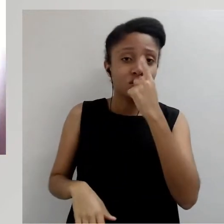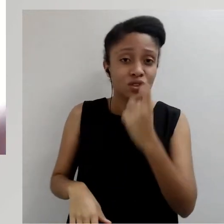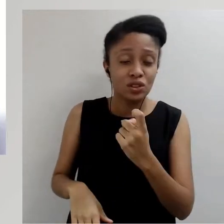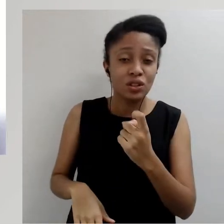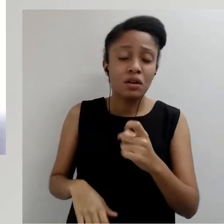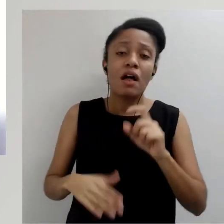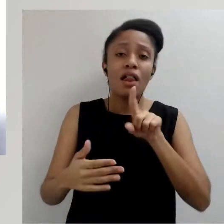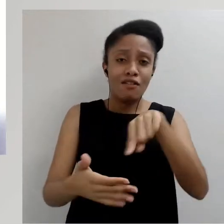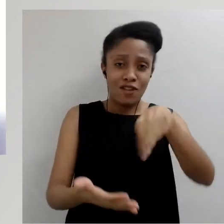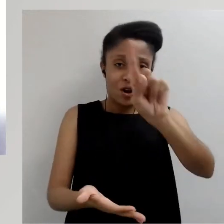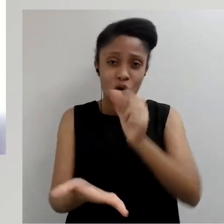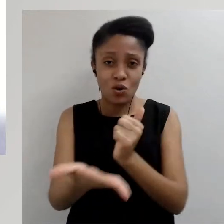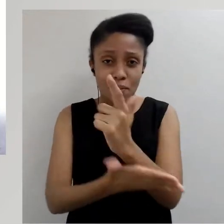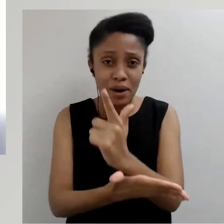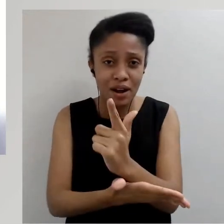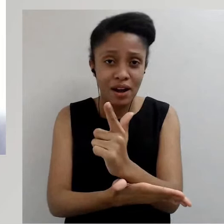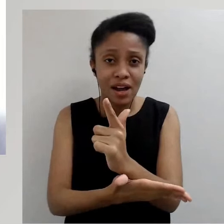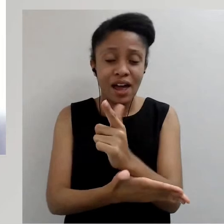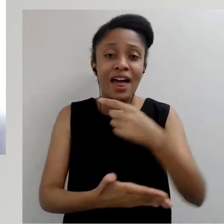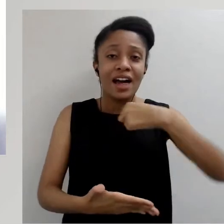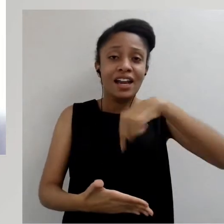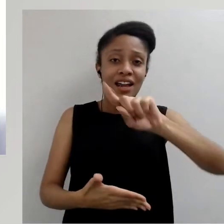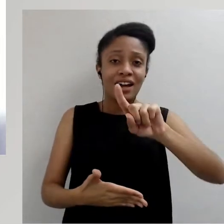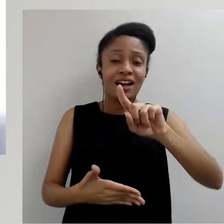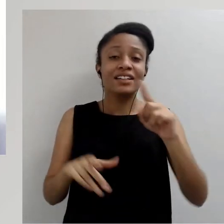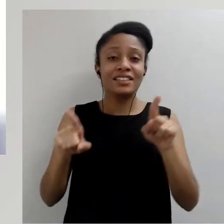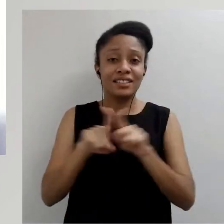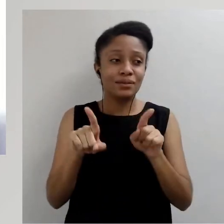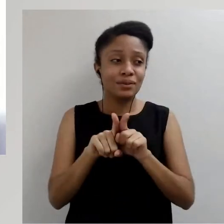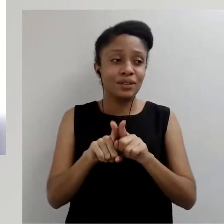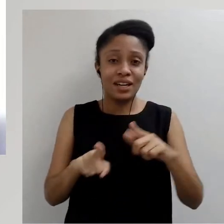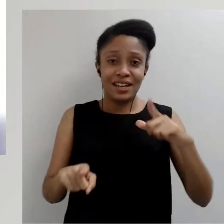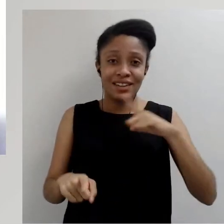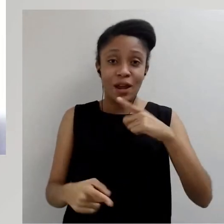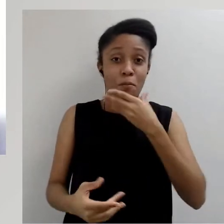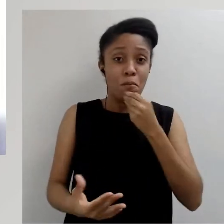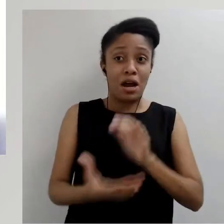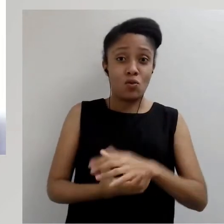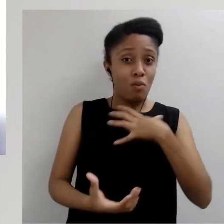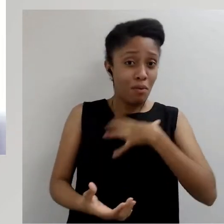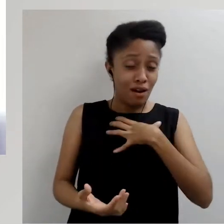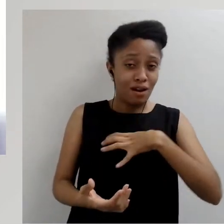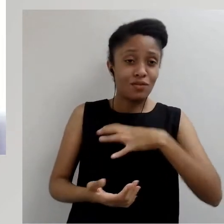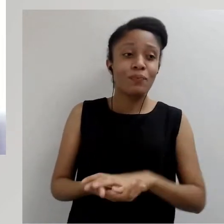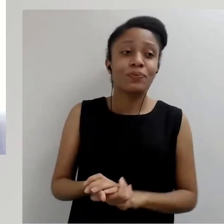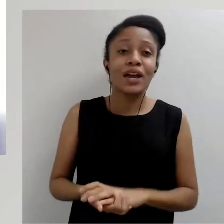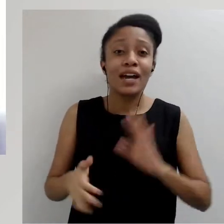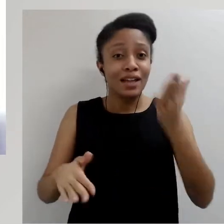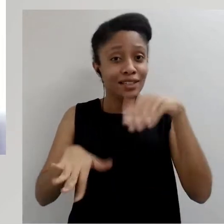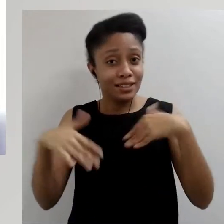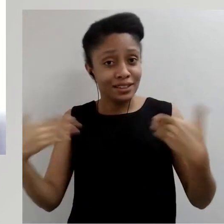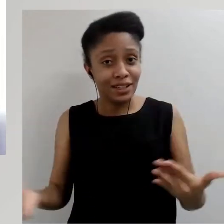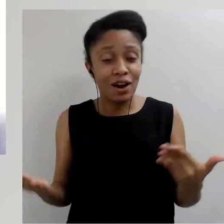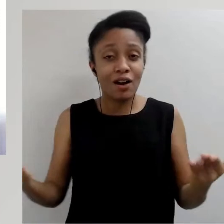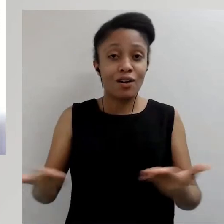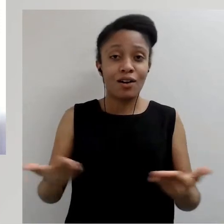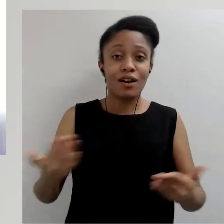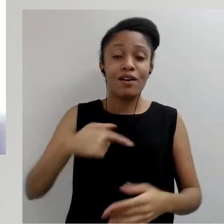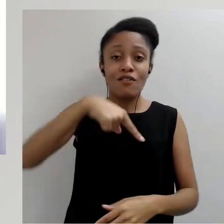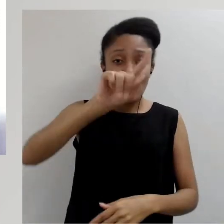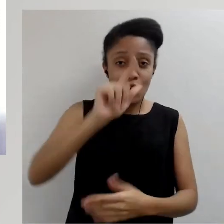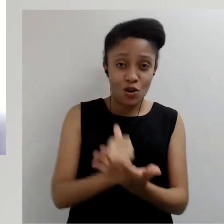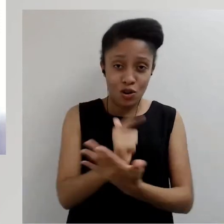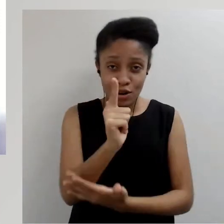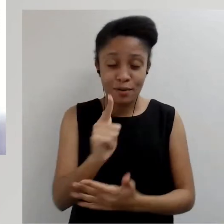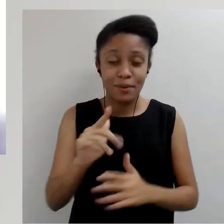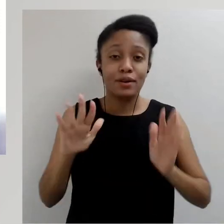wife separates everything when she has to throw it away. And when she has to buy something,